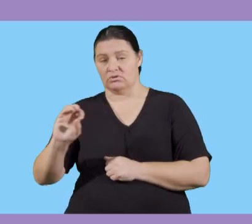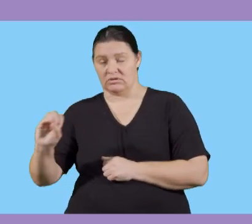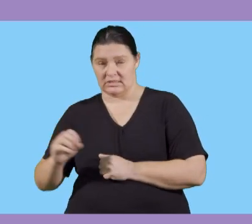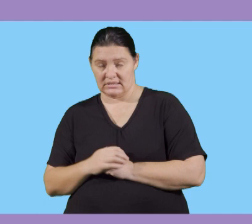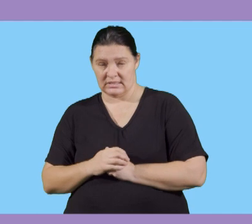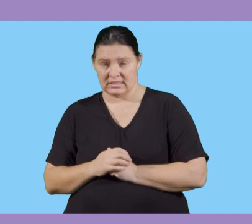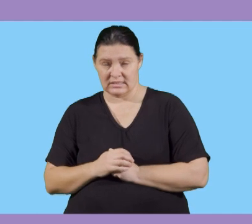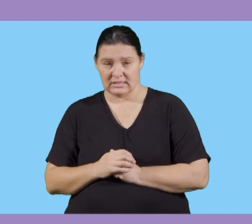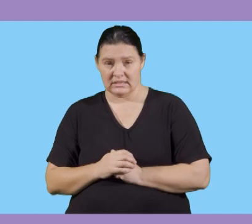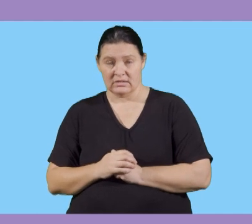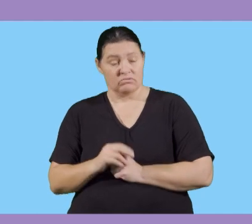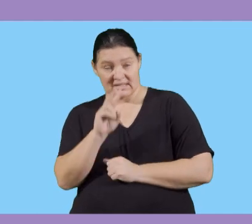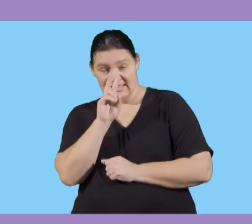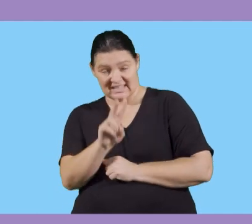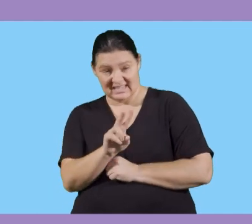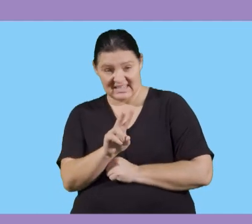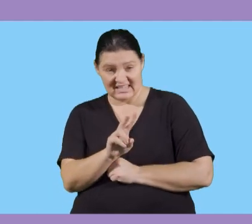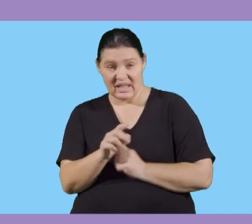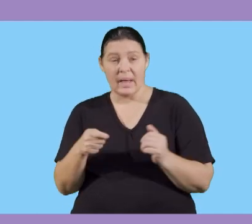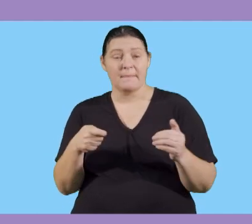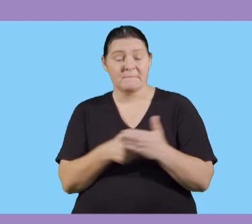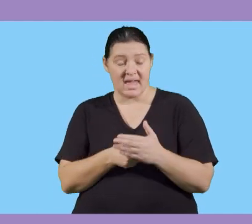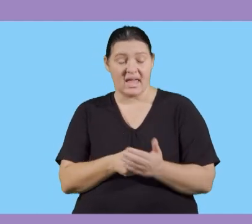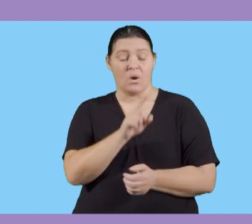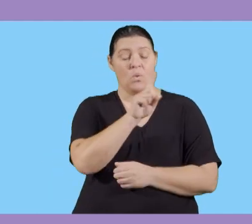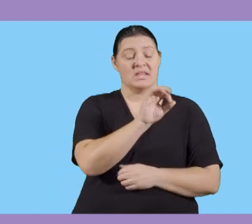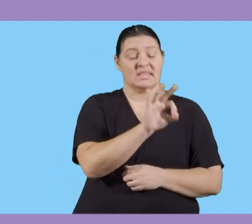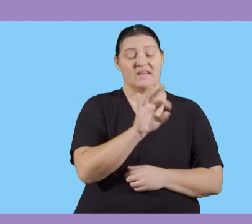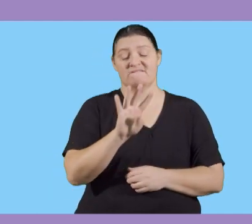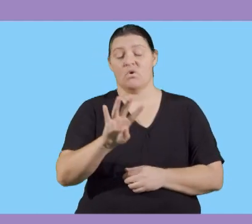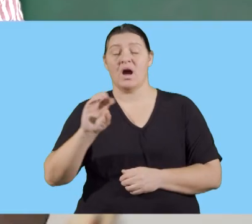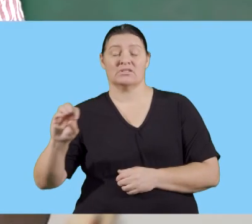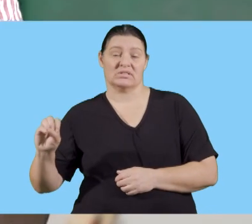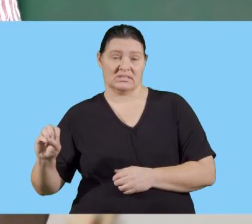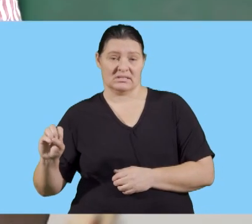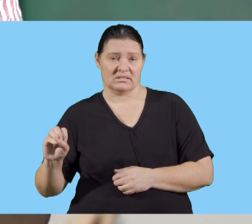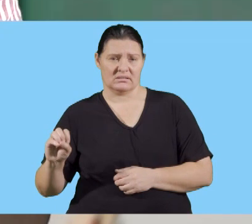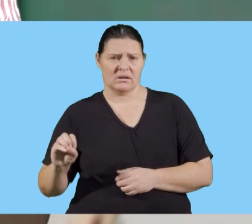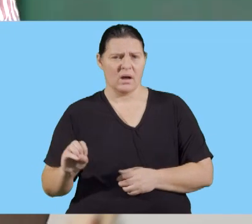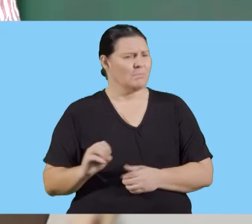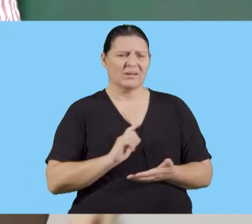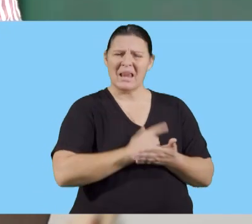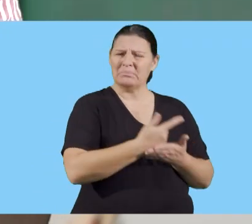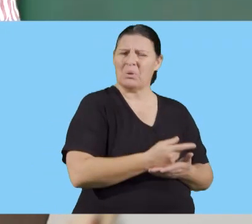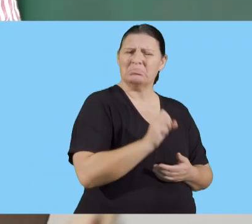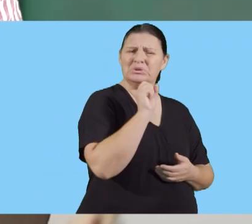13,400. So can we see that she paid back 13,400, but then the laptop only